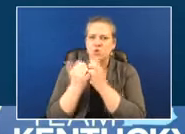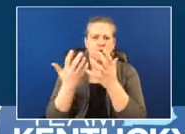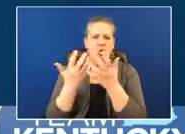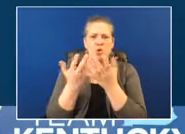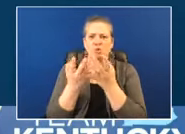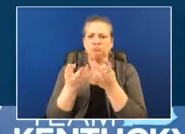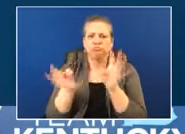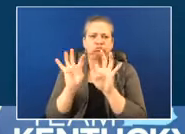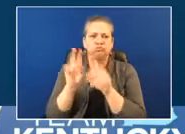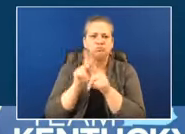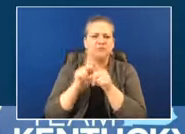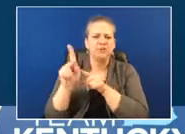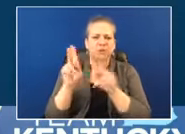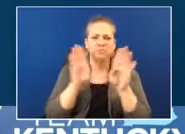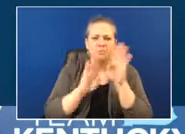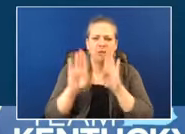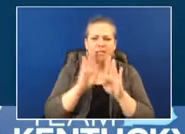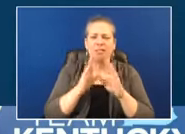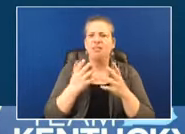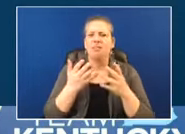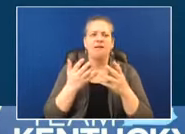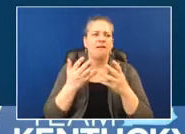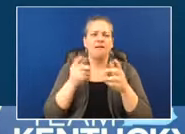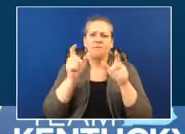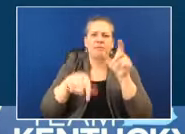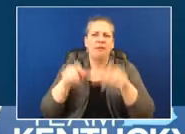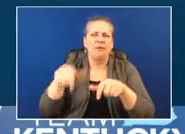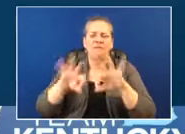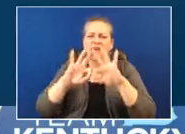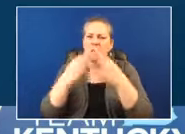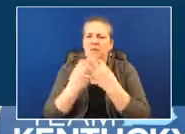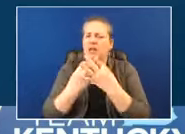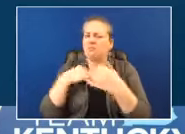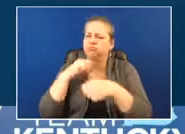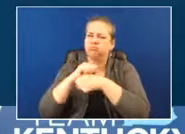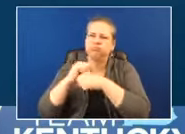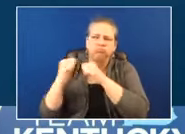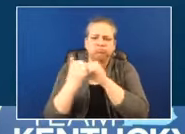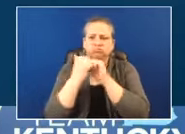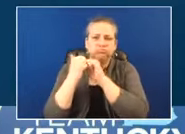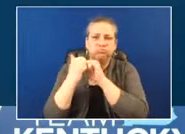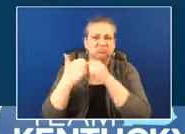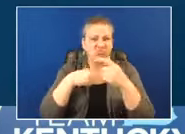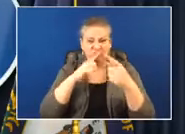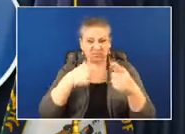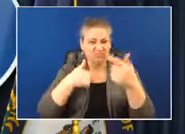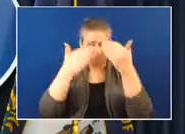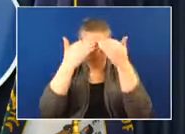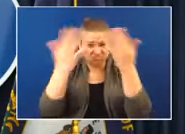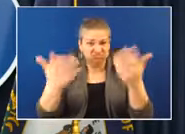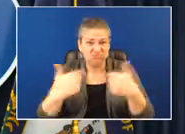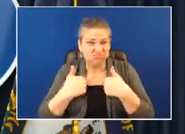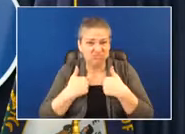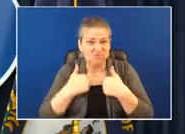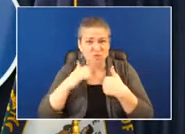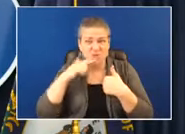professionals and families, we had no way of knowing just how big this was going to